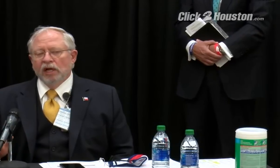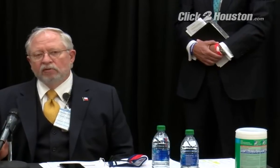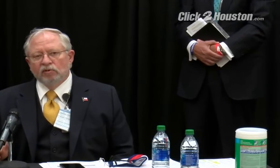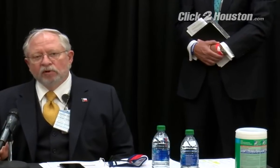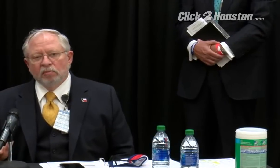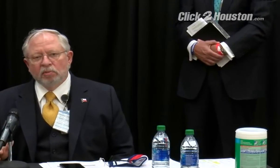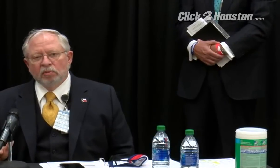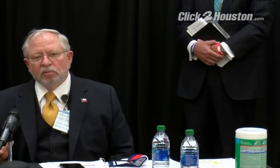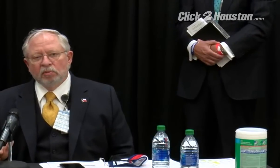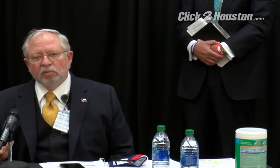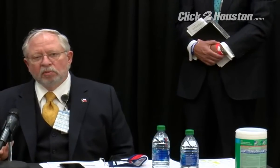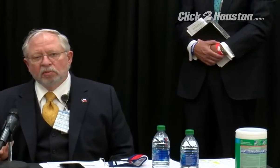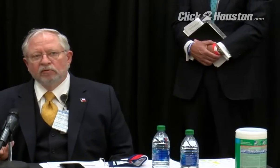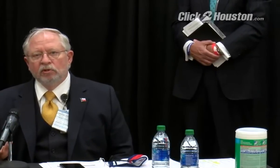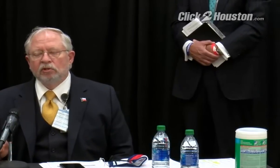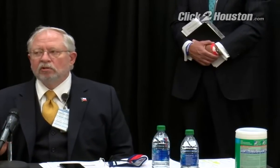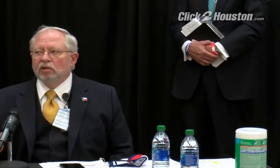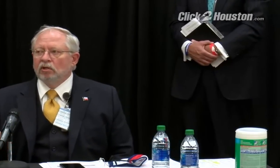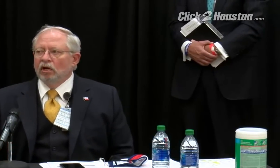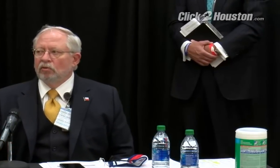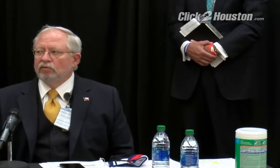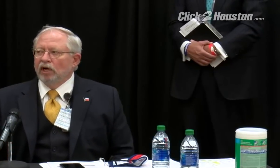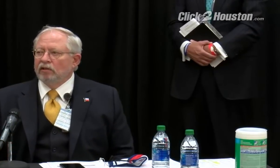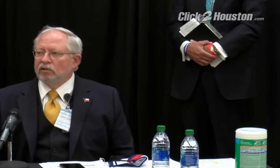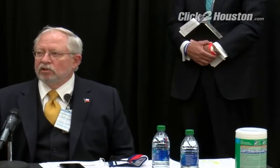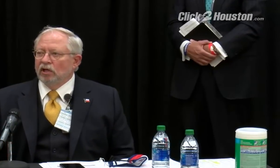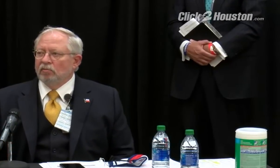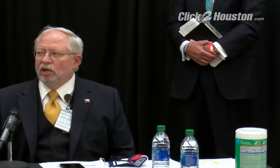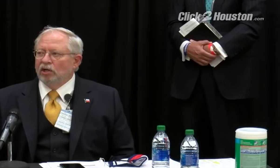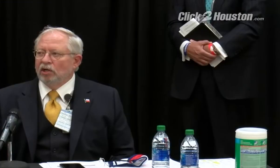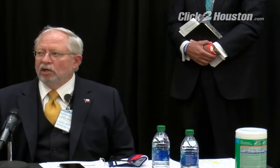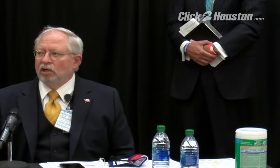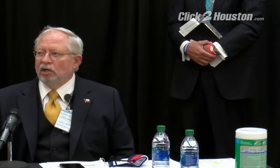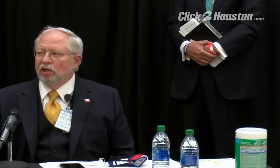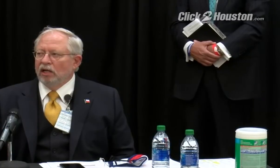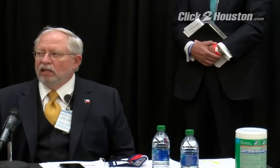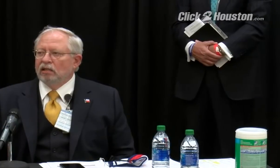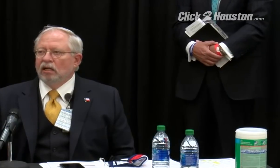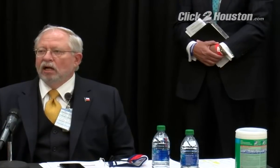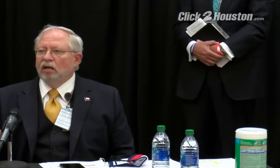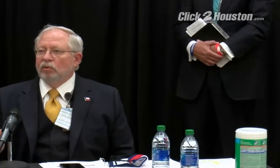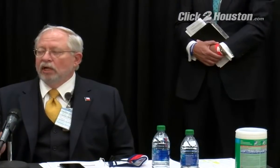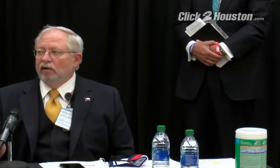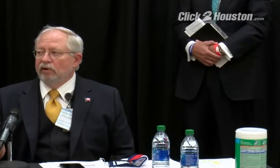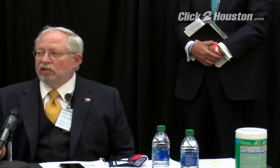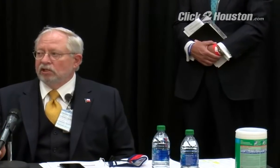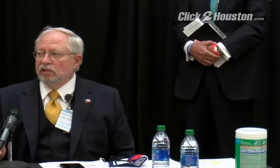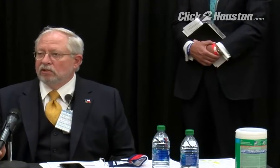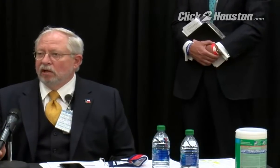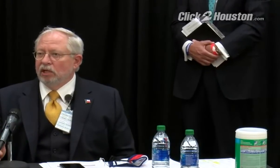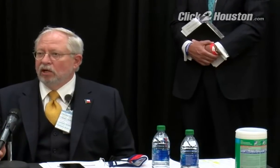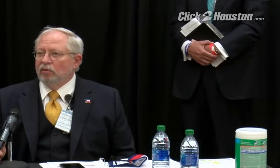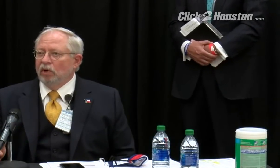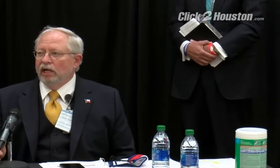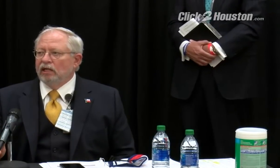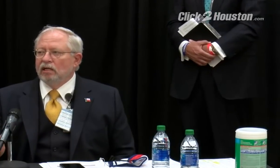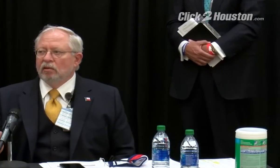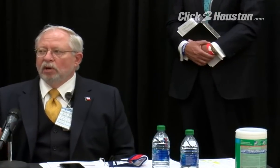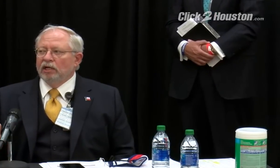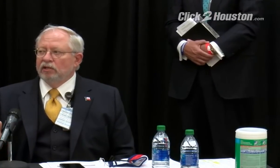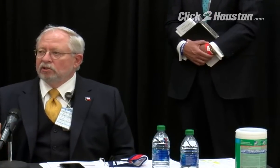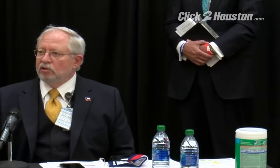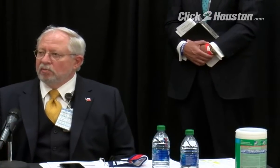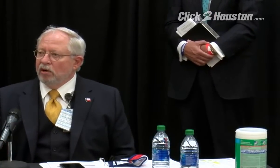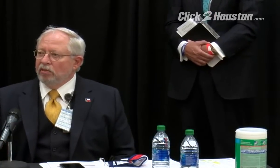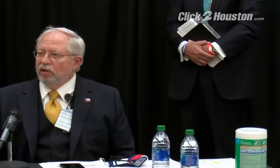So we have some very promising things in the future. We've got this monoclonal antibody. We have vaccines coming on the way.